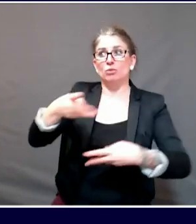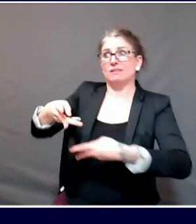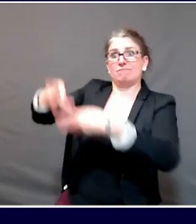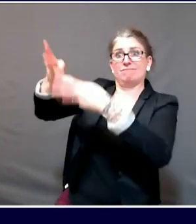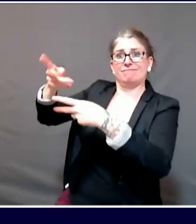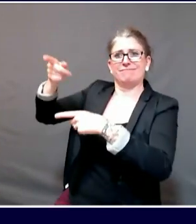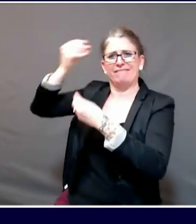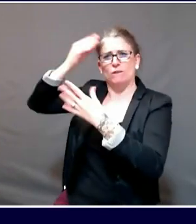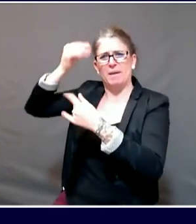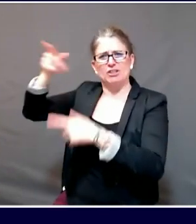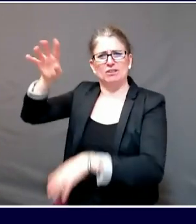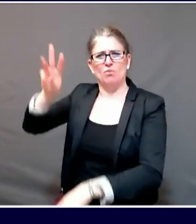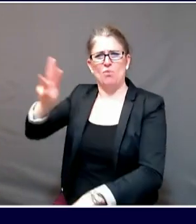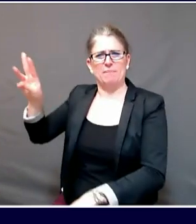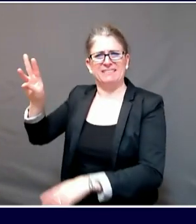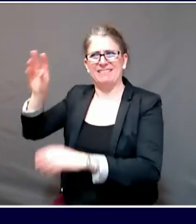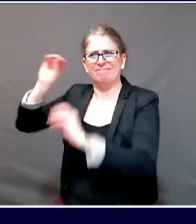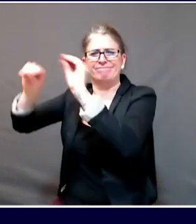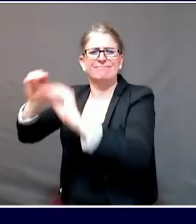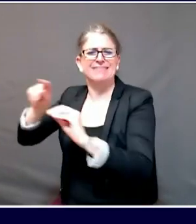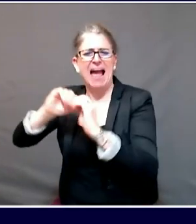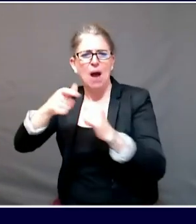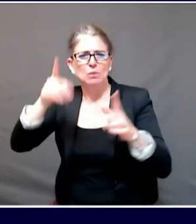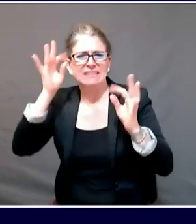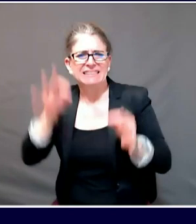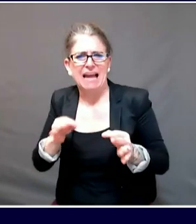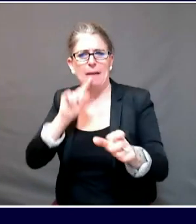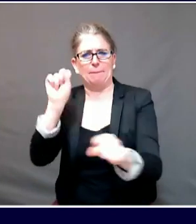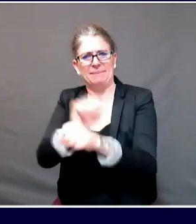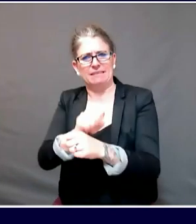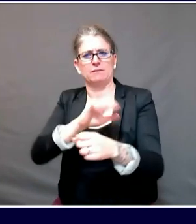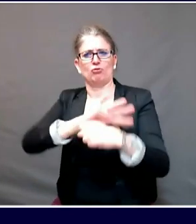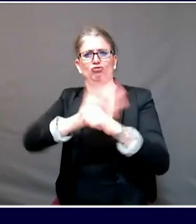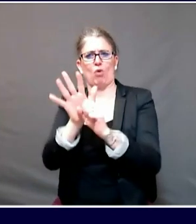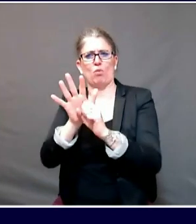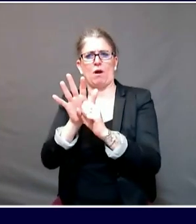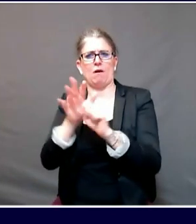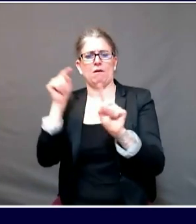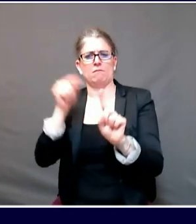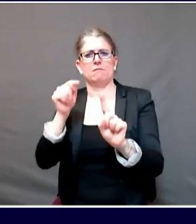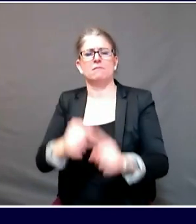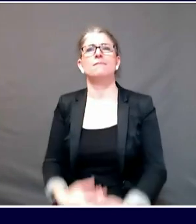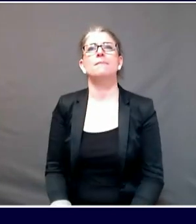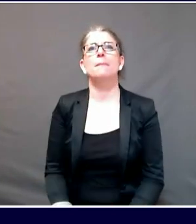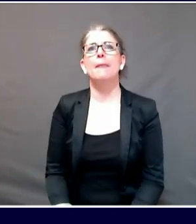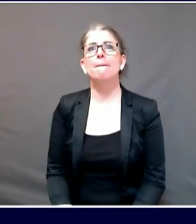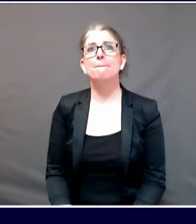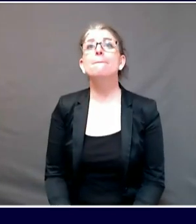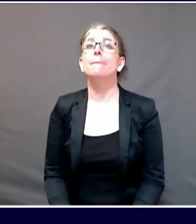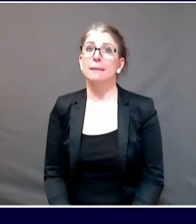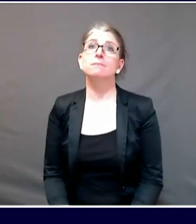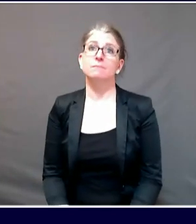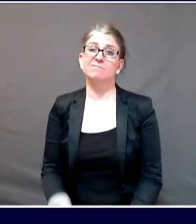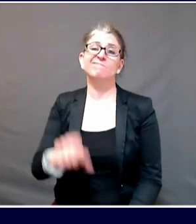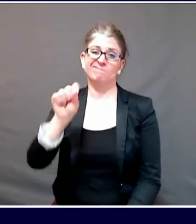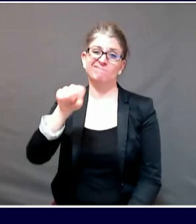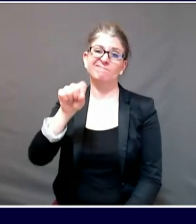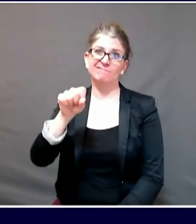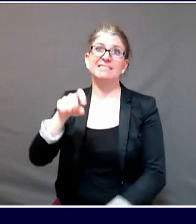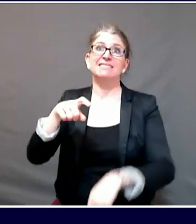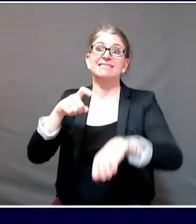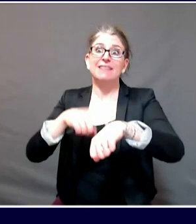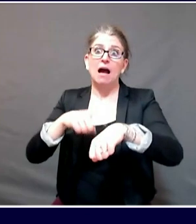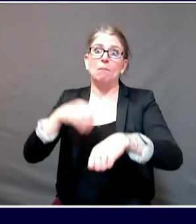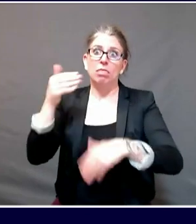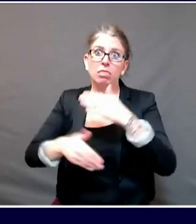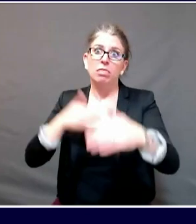of days to report a death to us. After a death is reported to us, and that's understandable because providers are